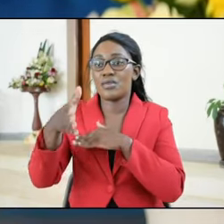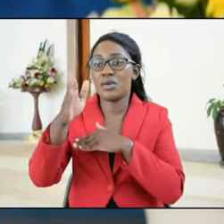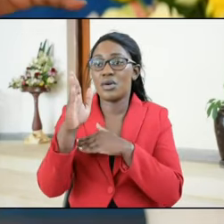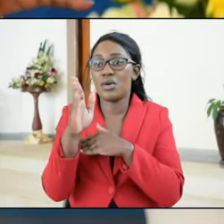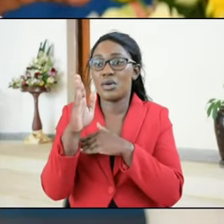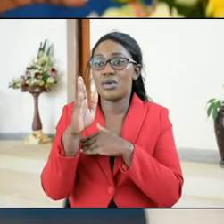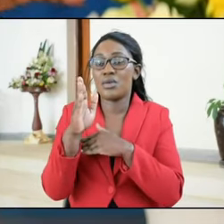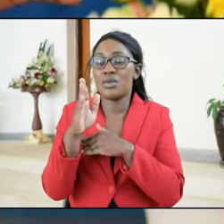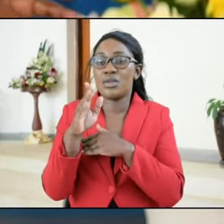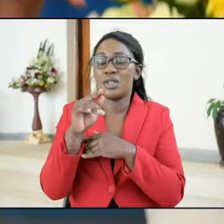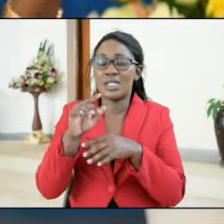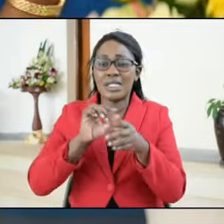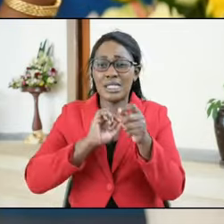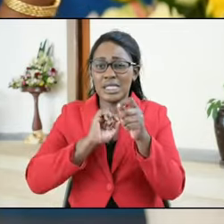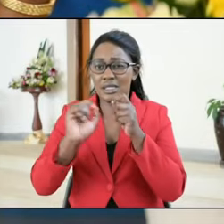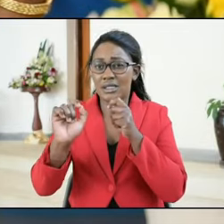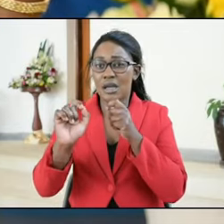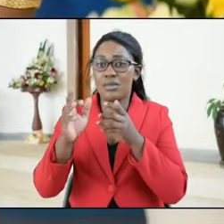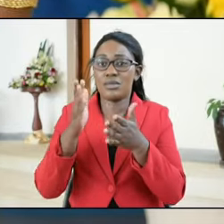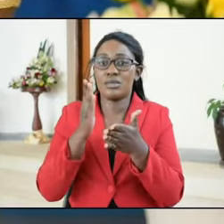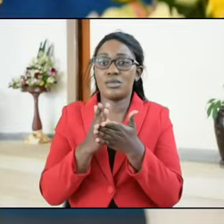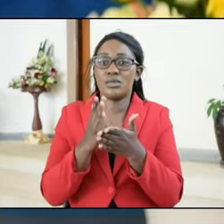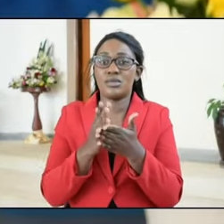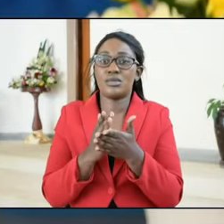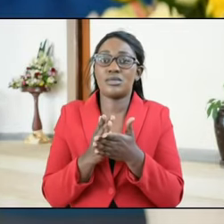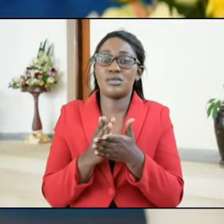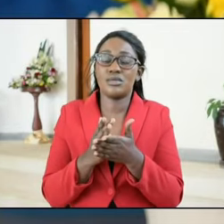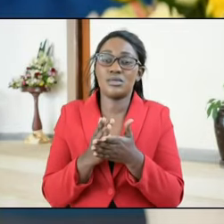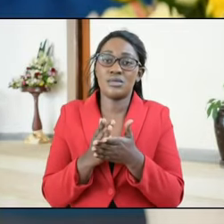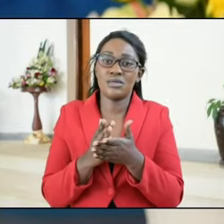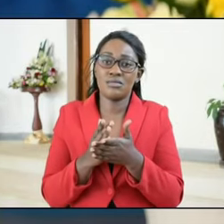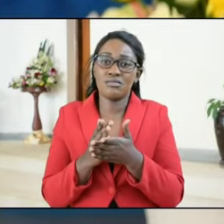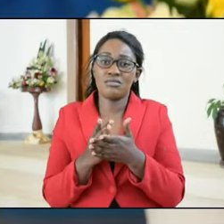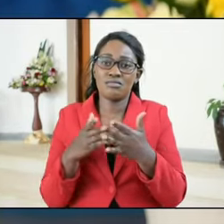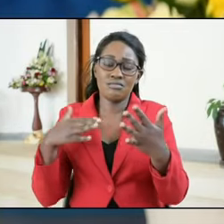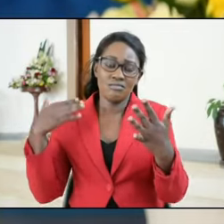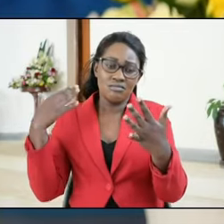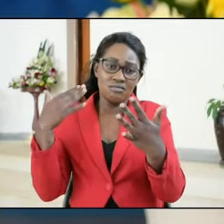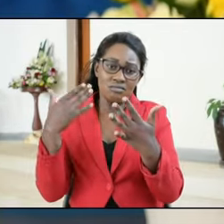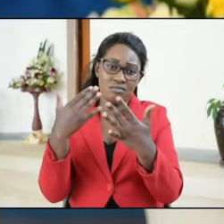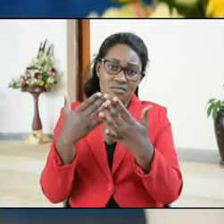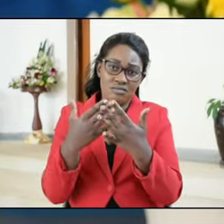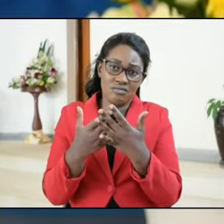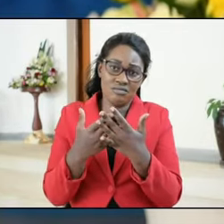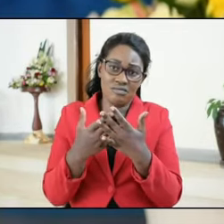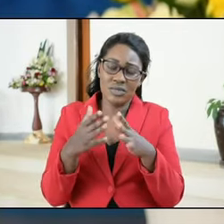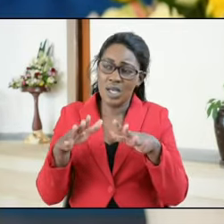which is sharp and reaching us to our very soul?